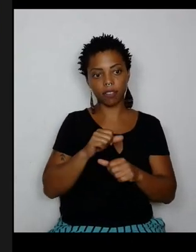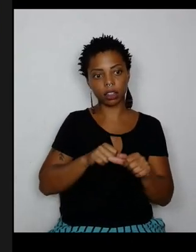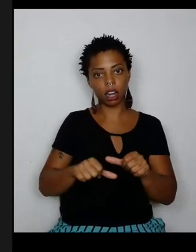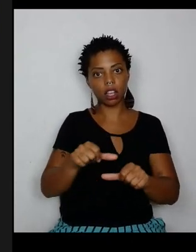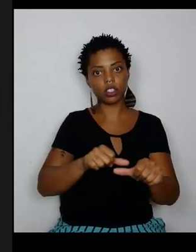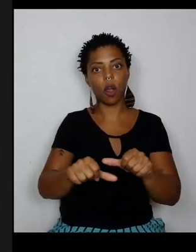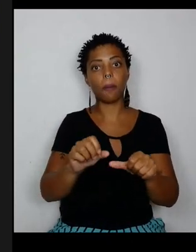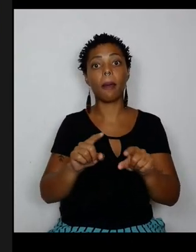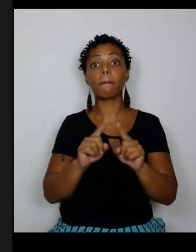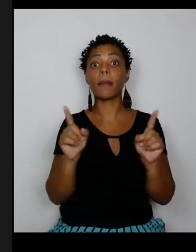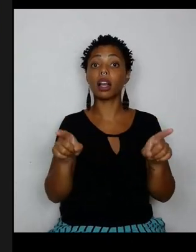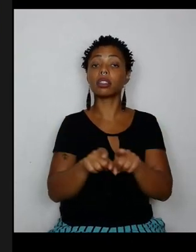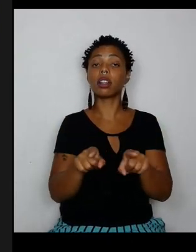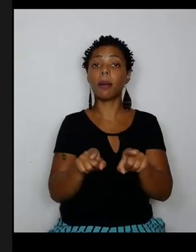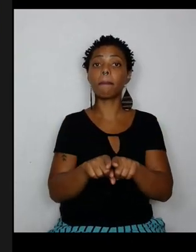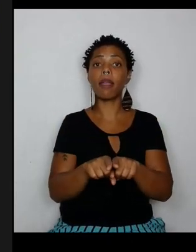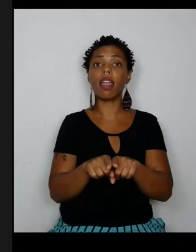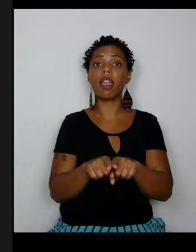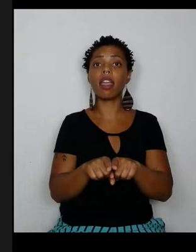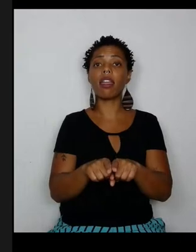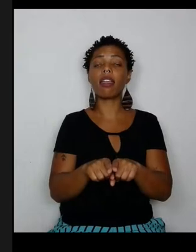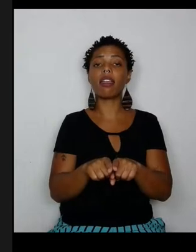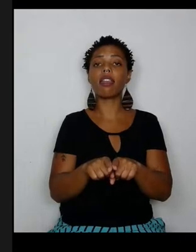created his own image